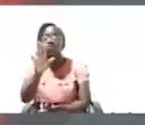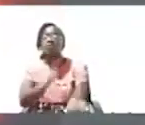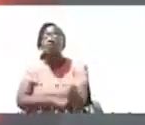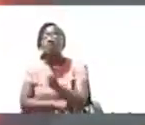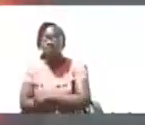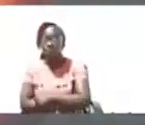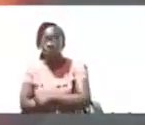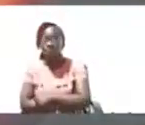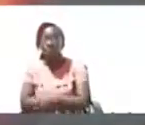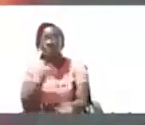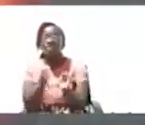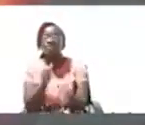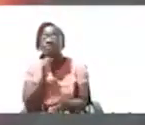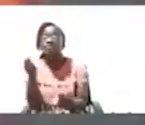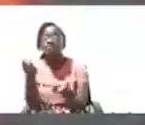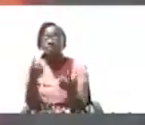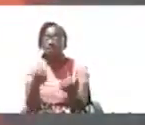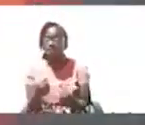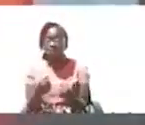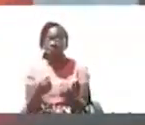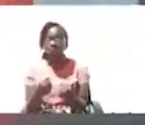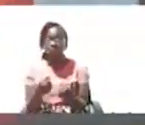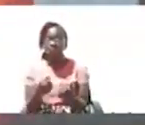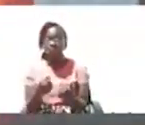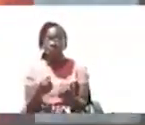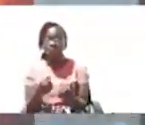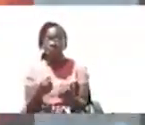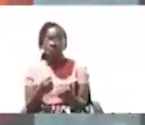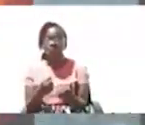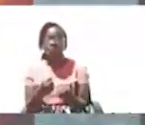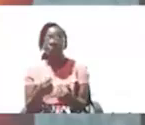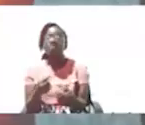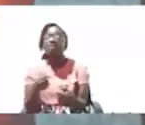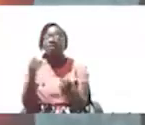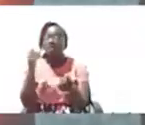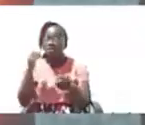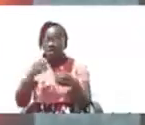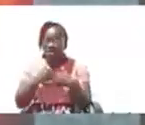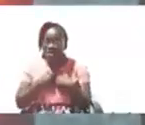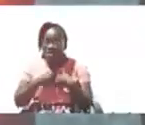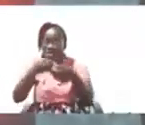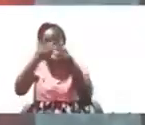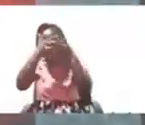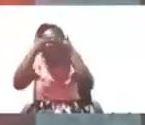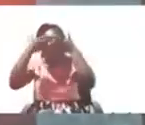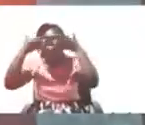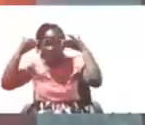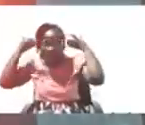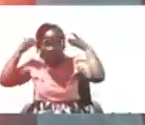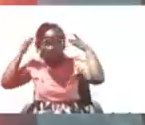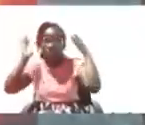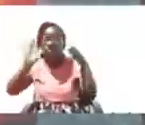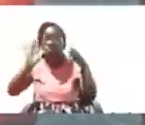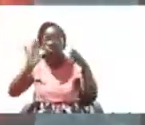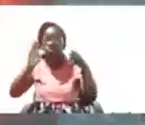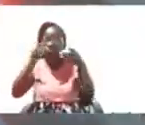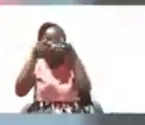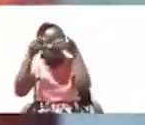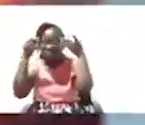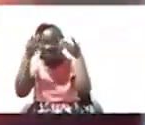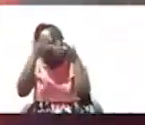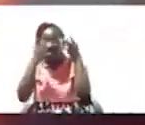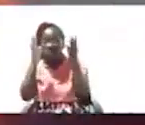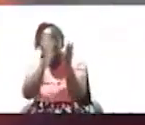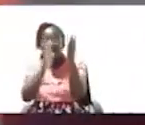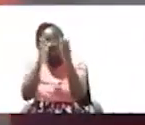day. If you don't come, your face may be bound. You don't see where to